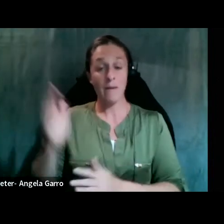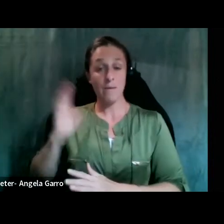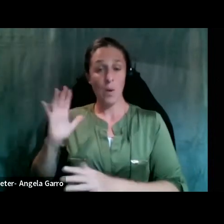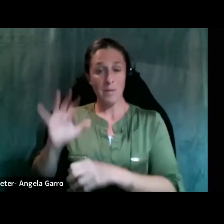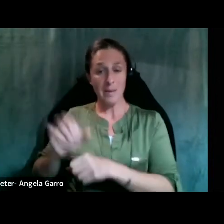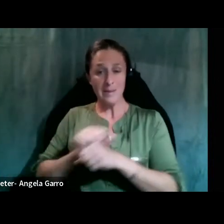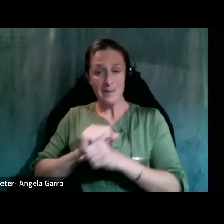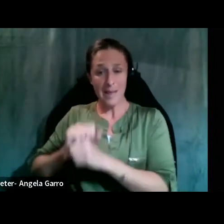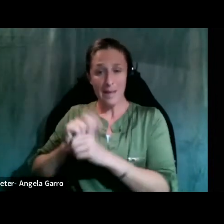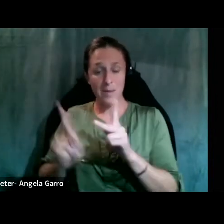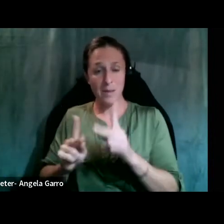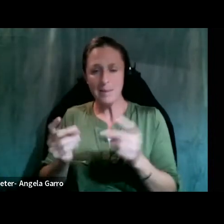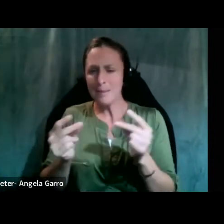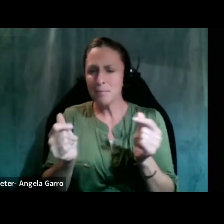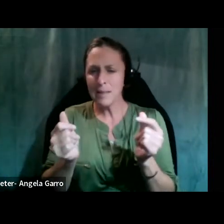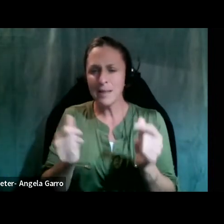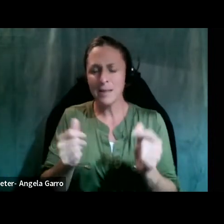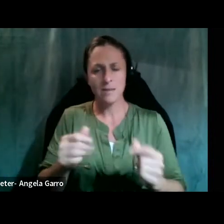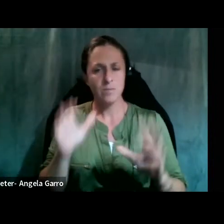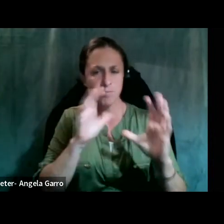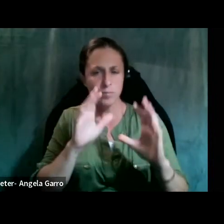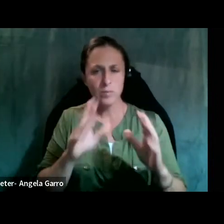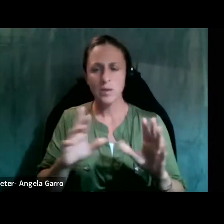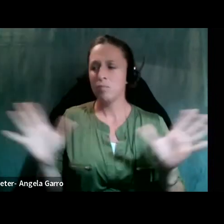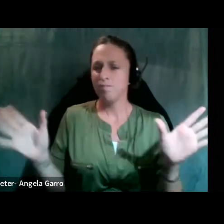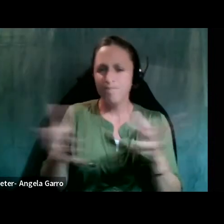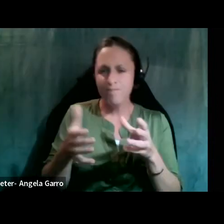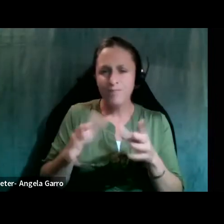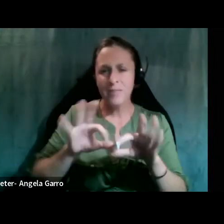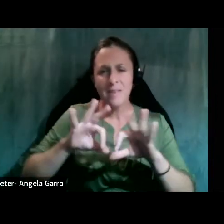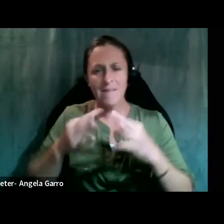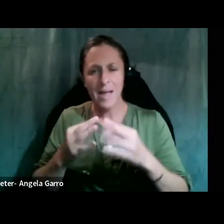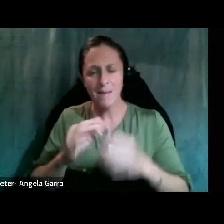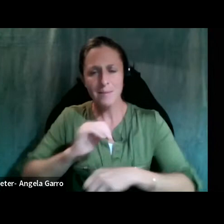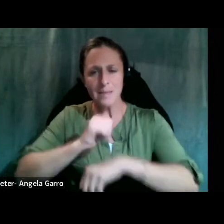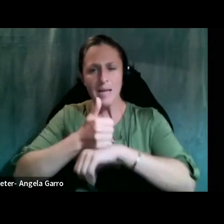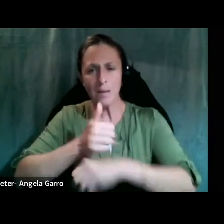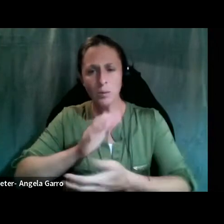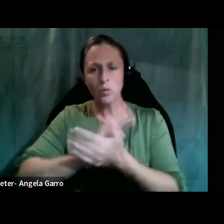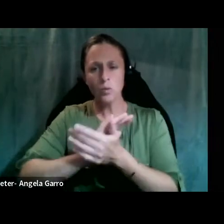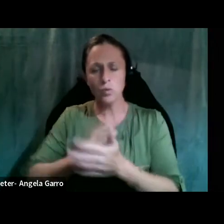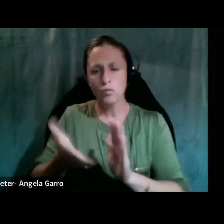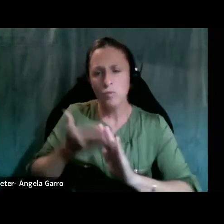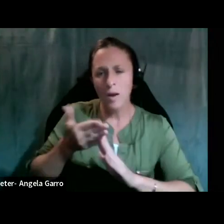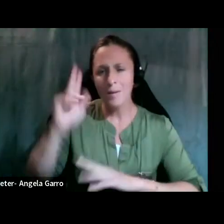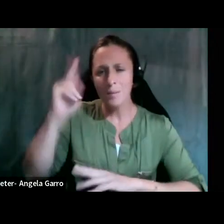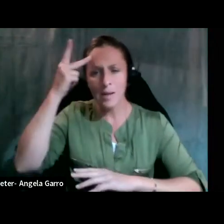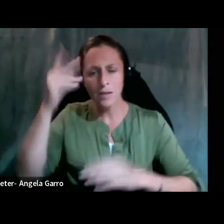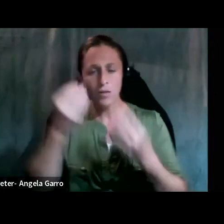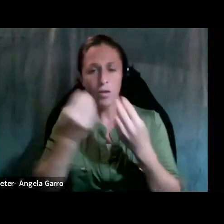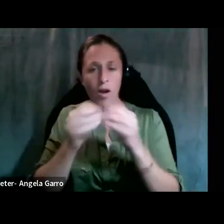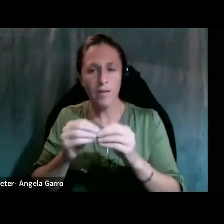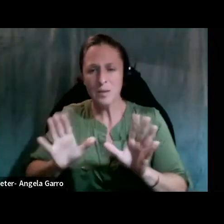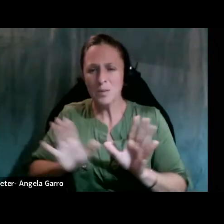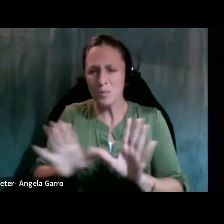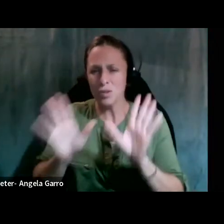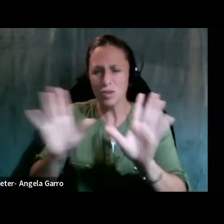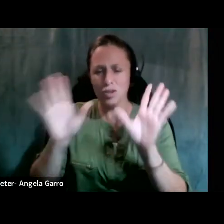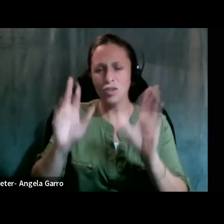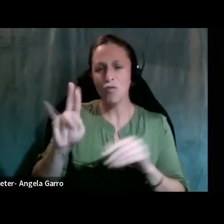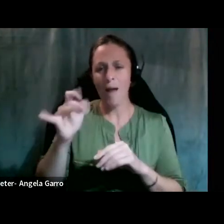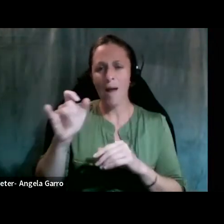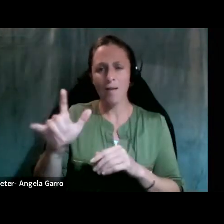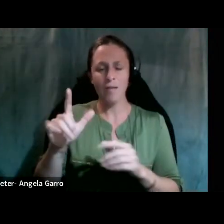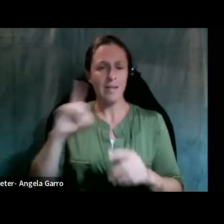people immediately sought to reunify families, establish schools, run for political office, push radical legislation, and